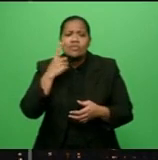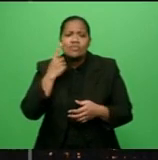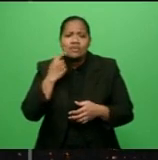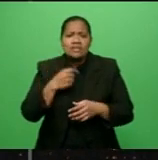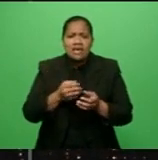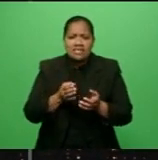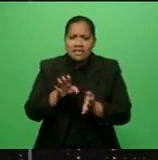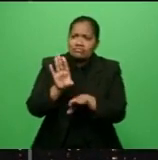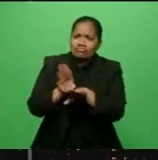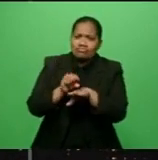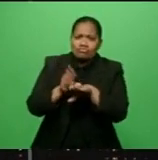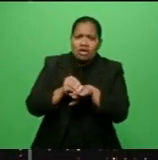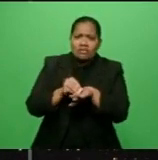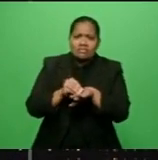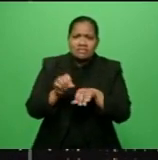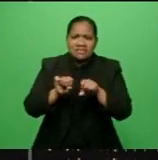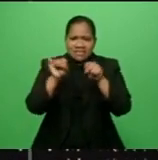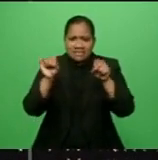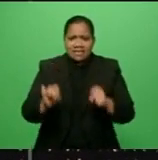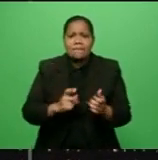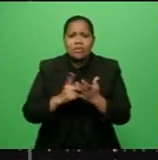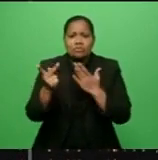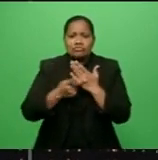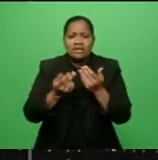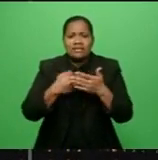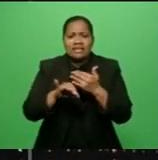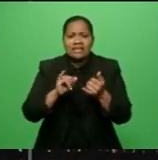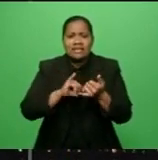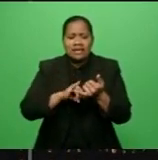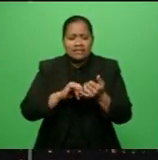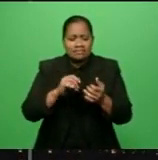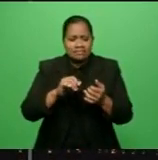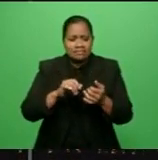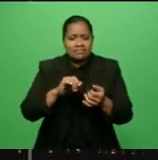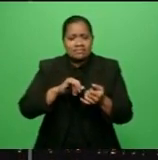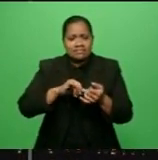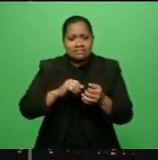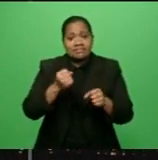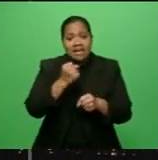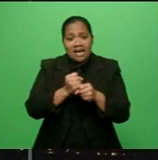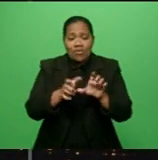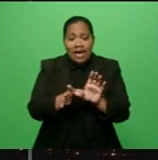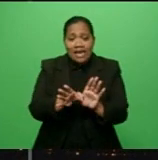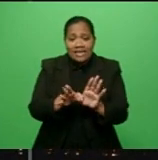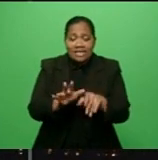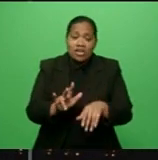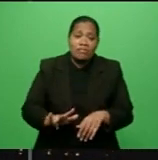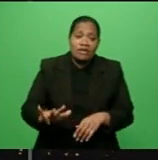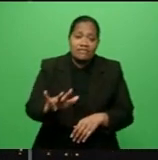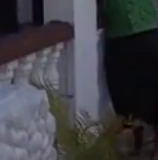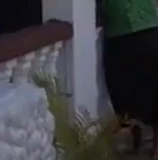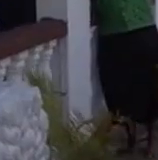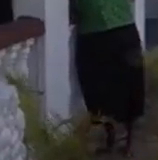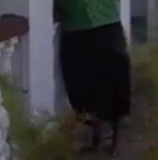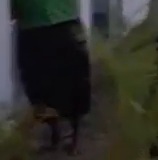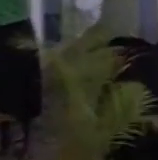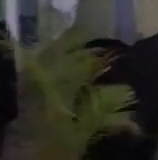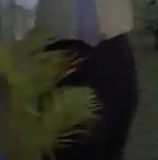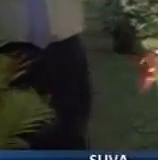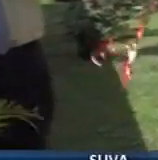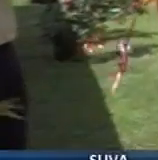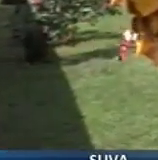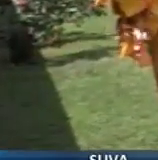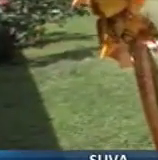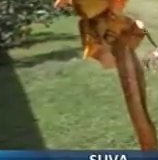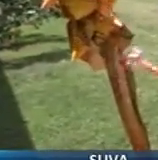system projects at Nadavanandi village, Ngau Island, Lomaiviti. Sainiani Boilo reports.